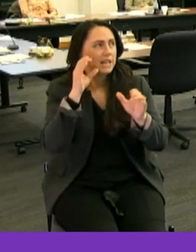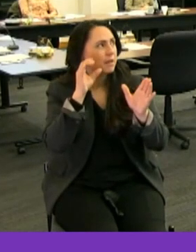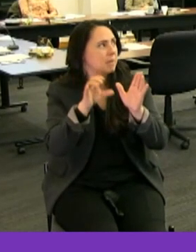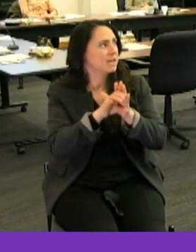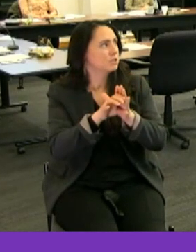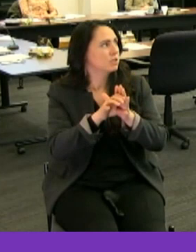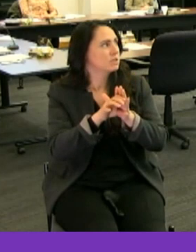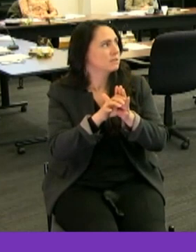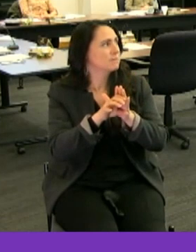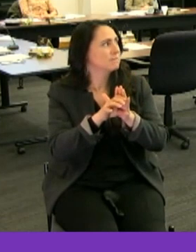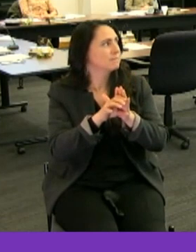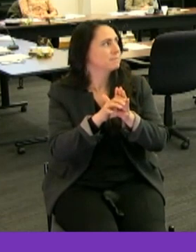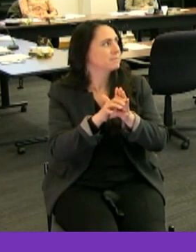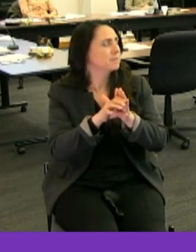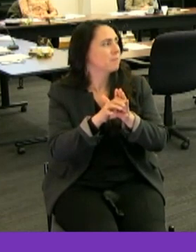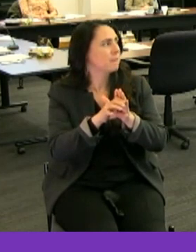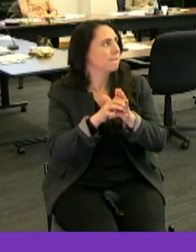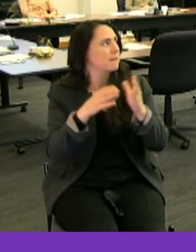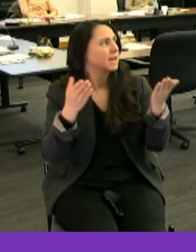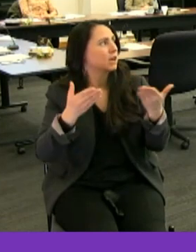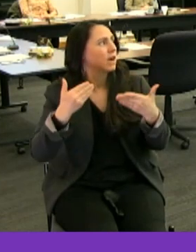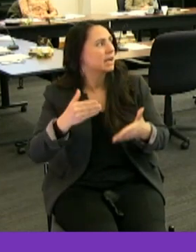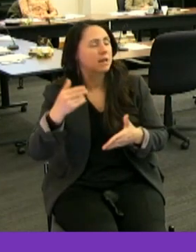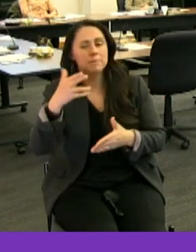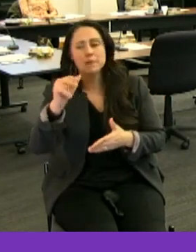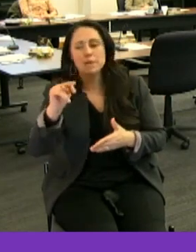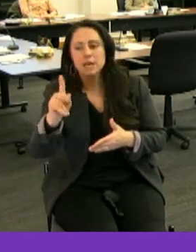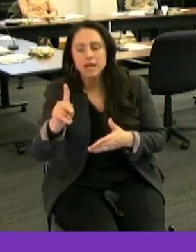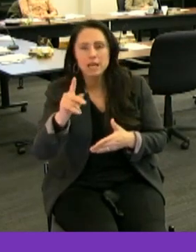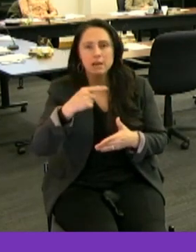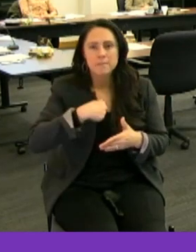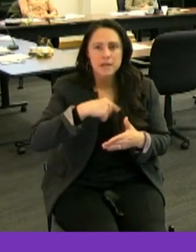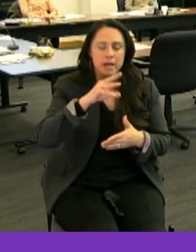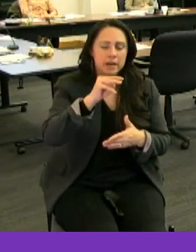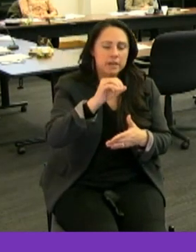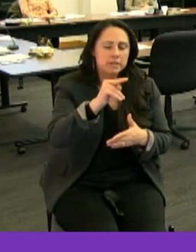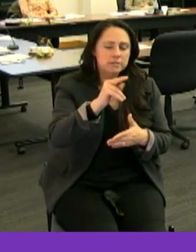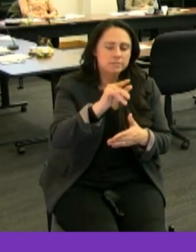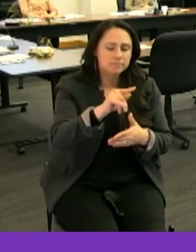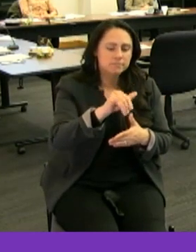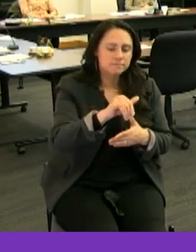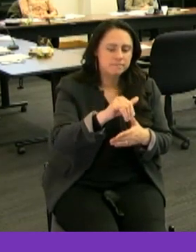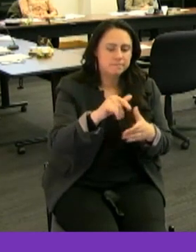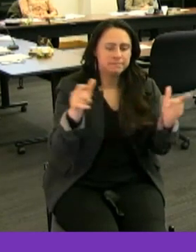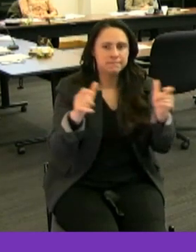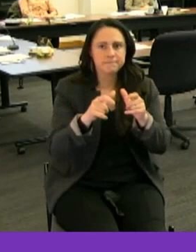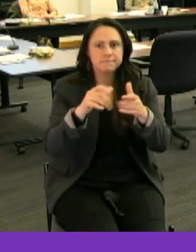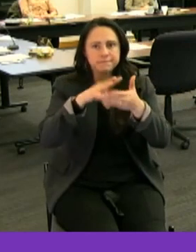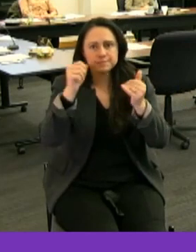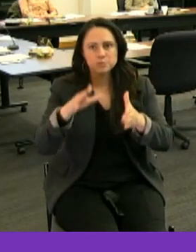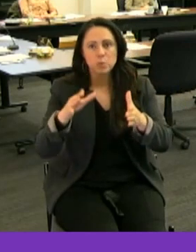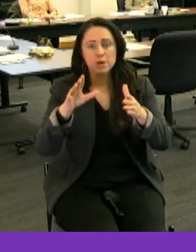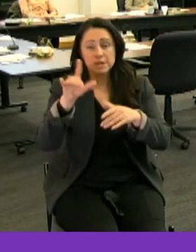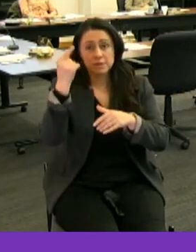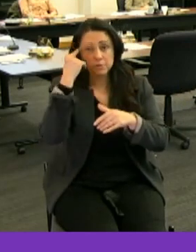pictures, here I am. There's Hank, there's me, there's Monsi, and then here's the little student government e-board